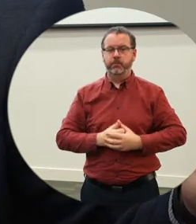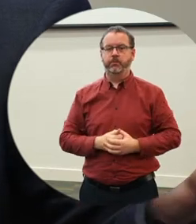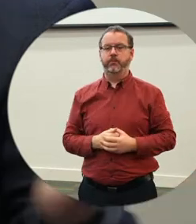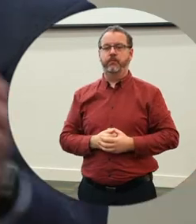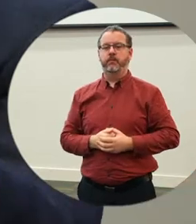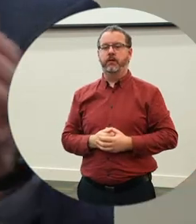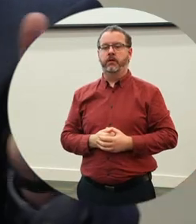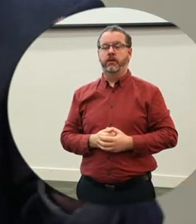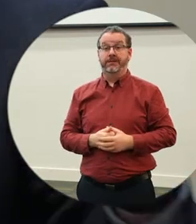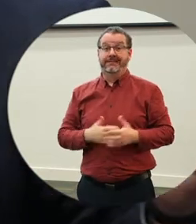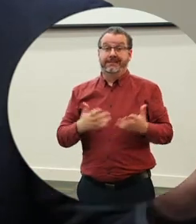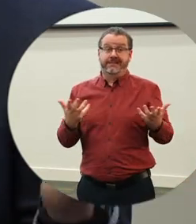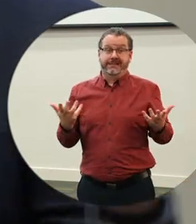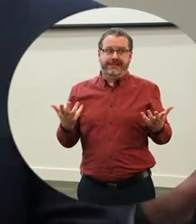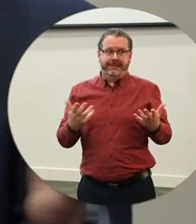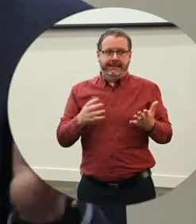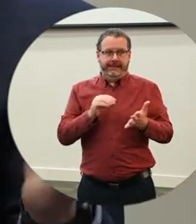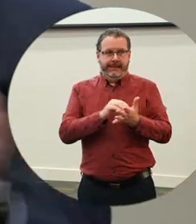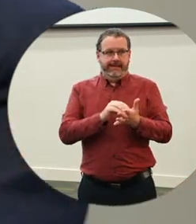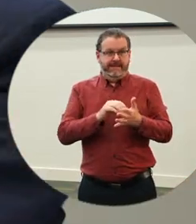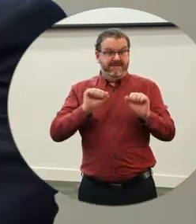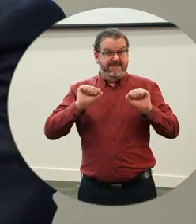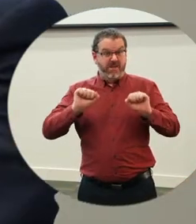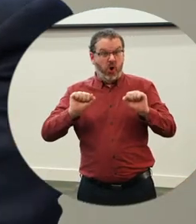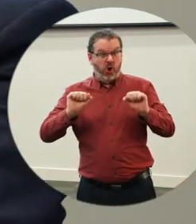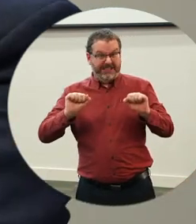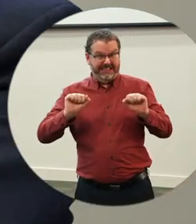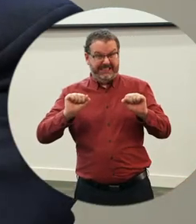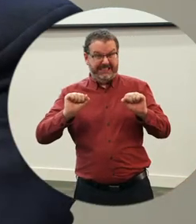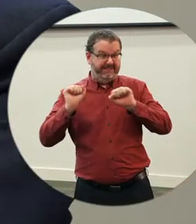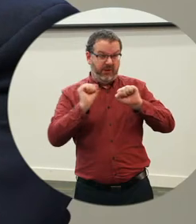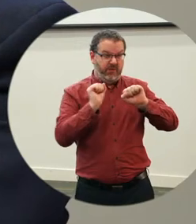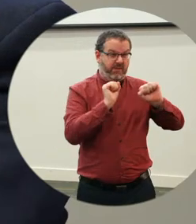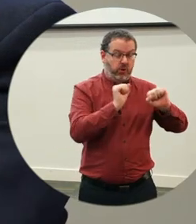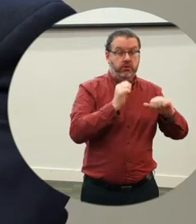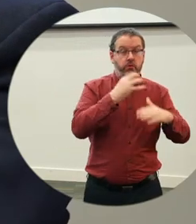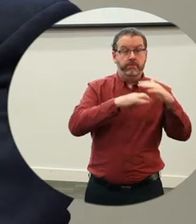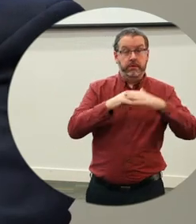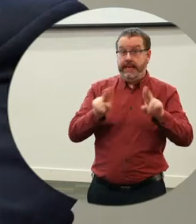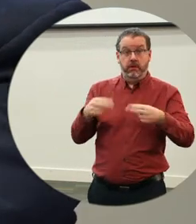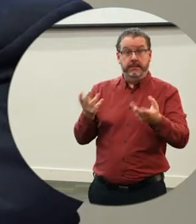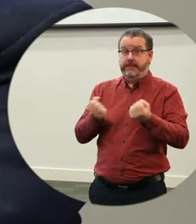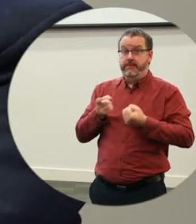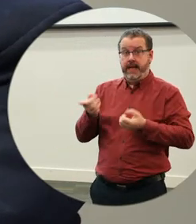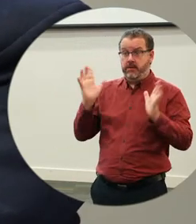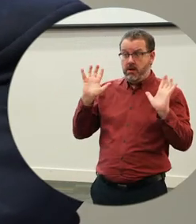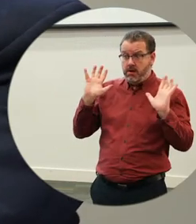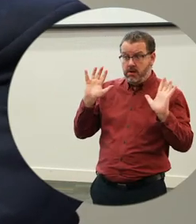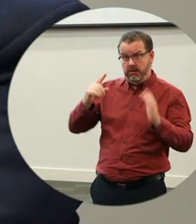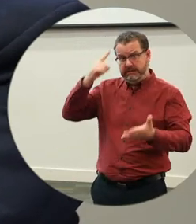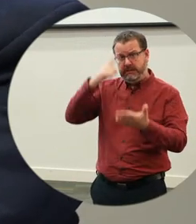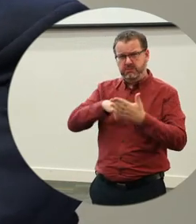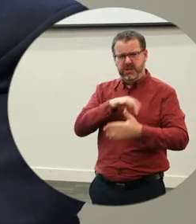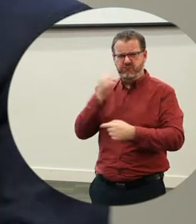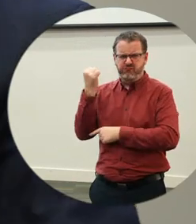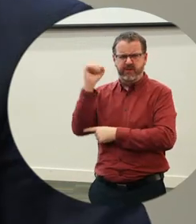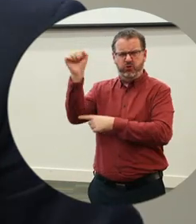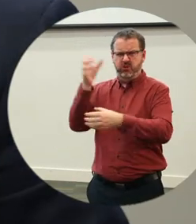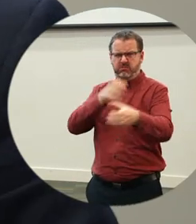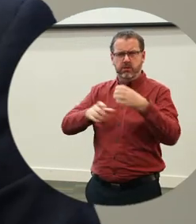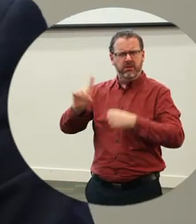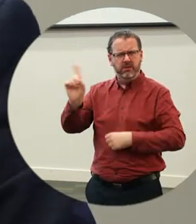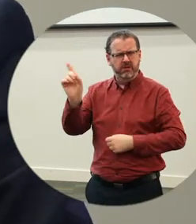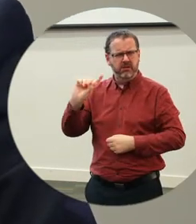immovable force meeting the unstoppable force meeting the immovable object. The government couldn't tolerate this, of course. So they sent